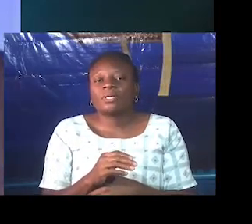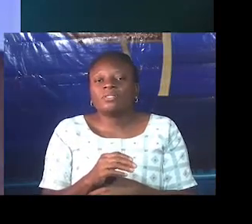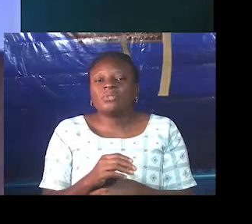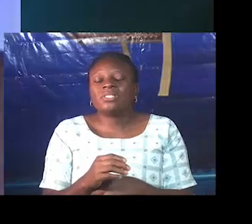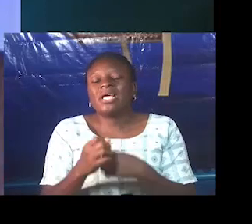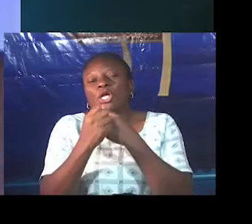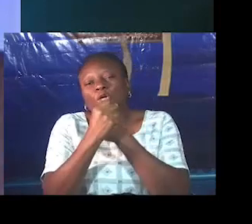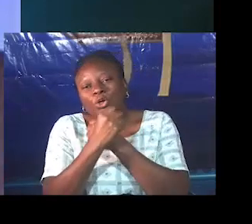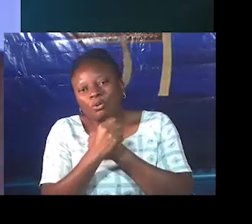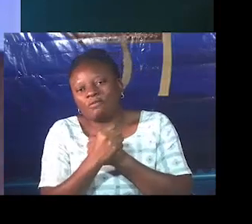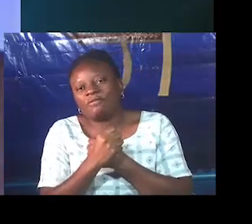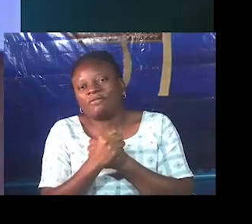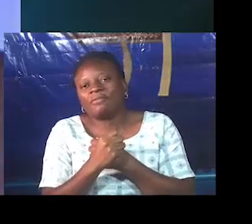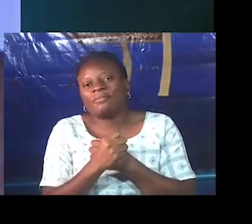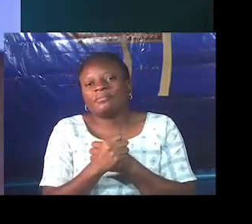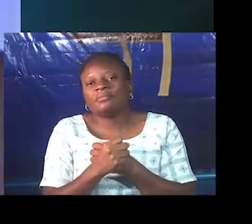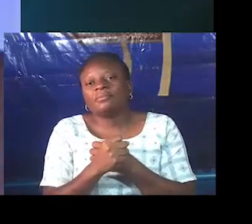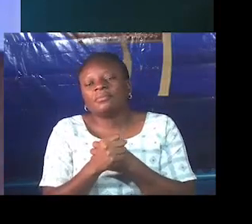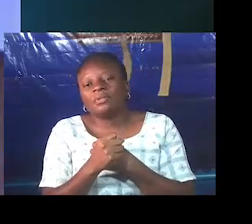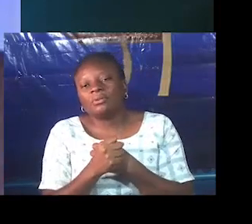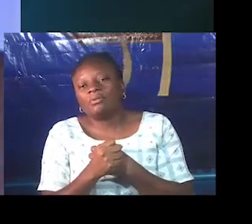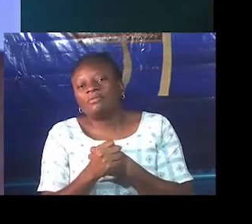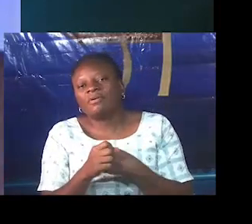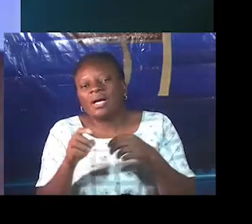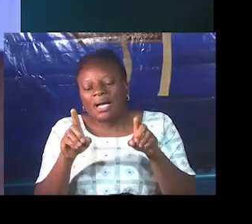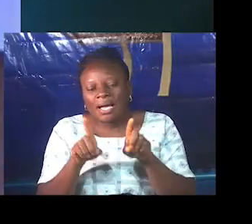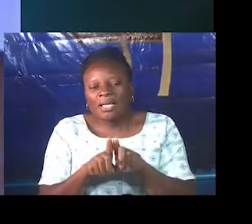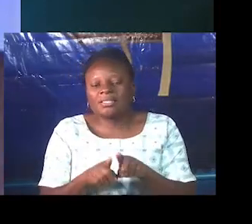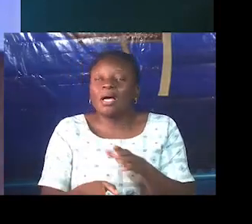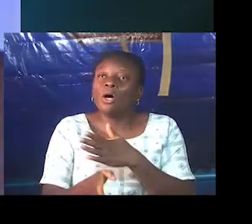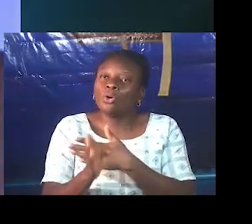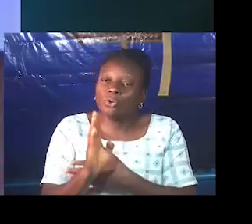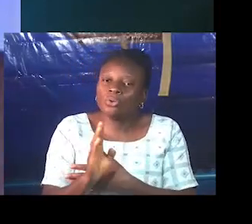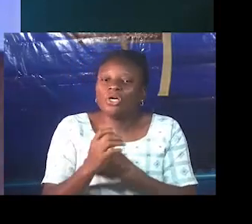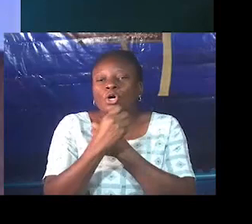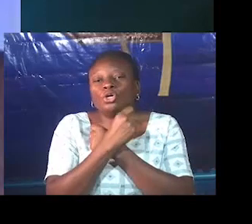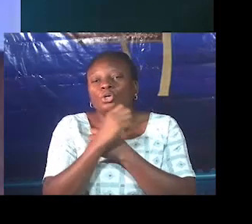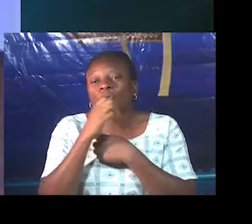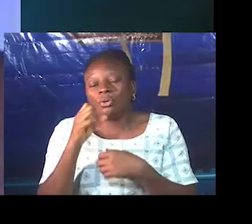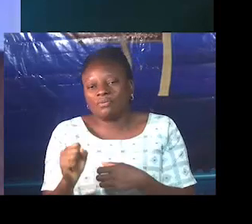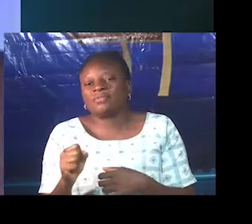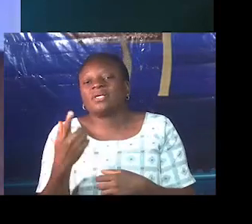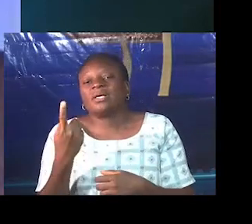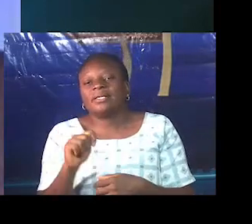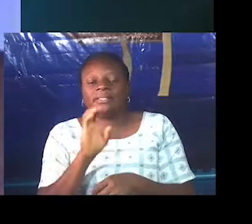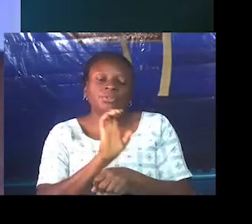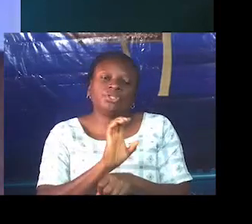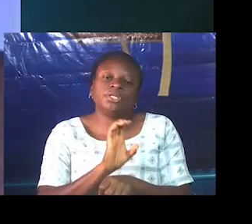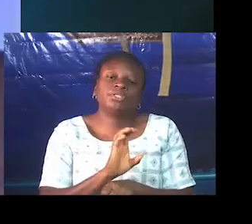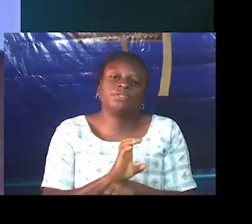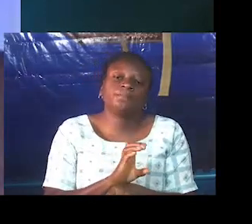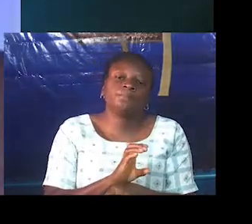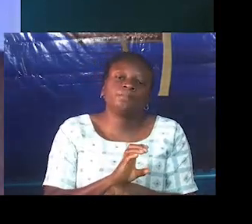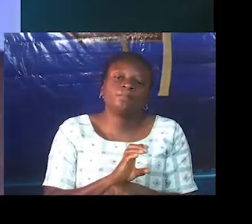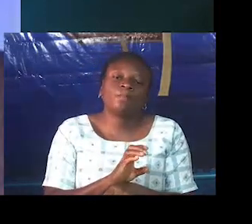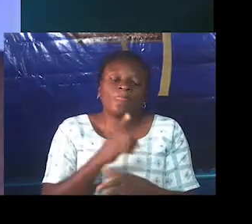intending husband, love your intending wife. There's nothing like that. We don't have such in scripture. What we have